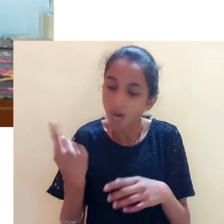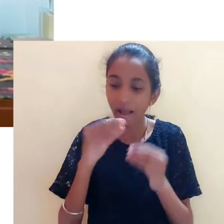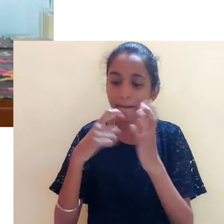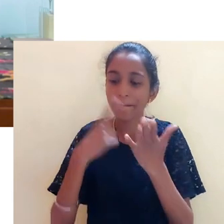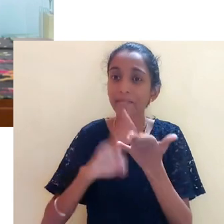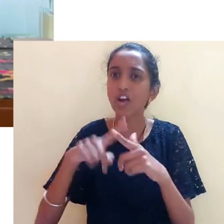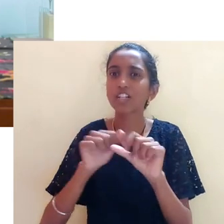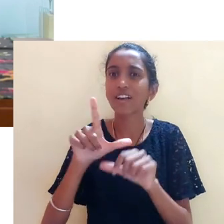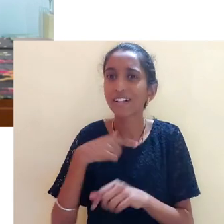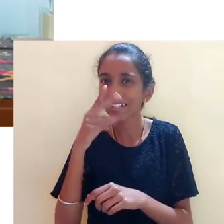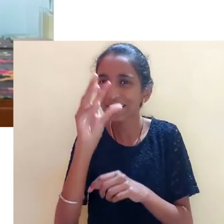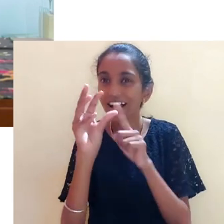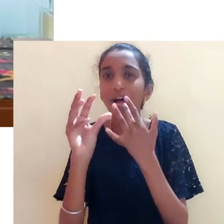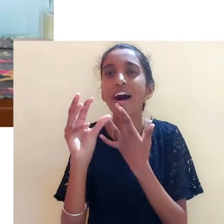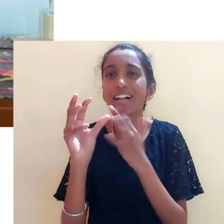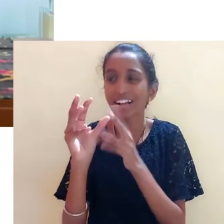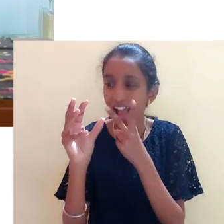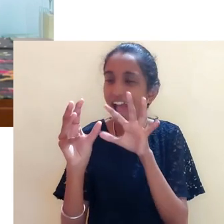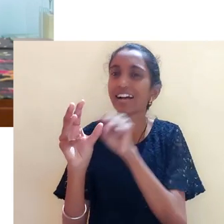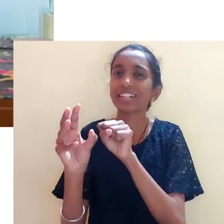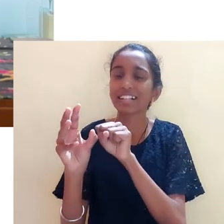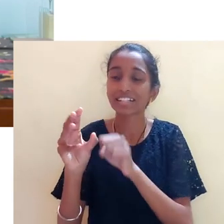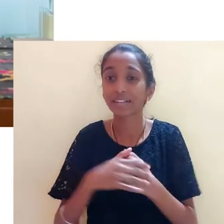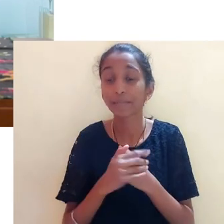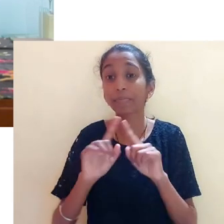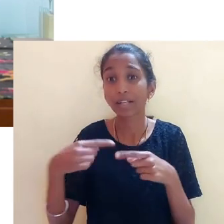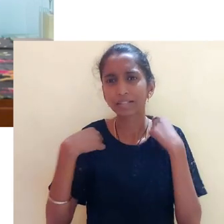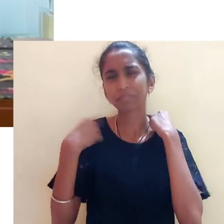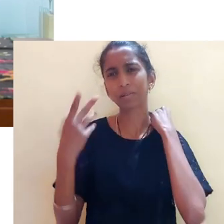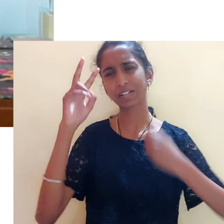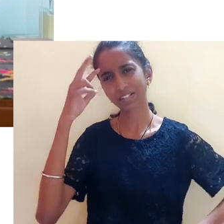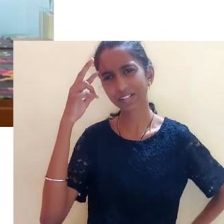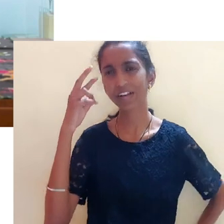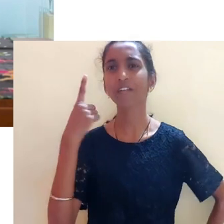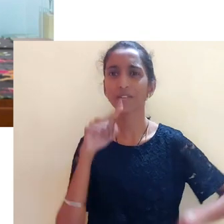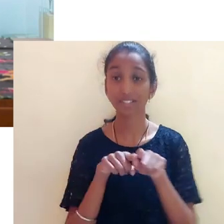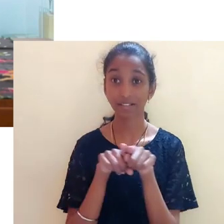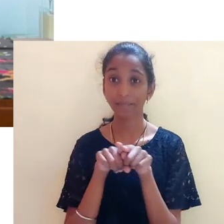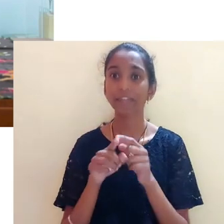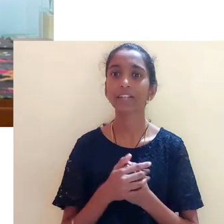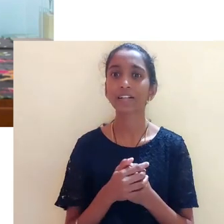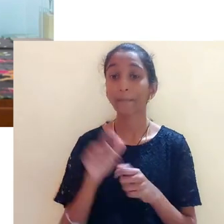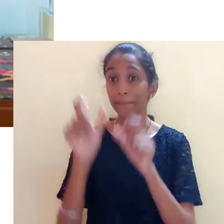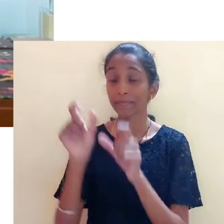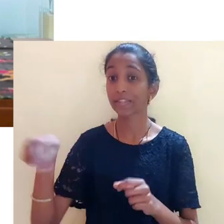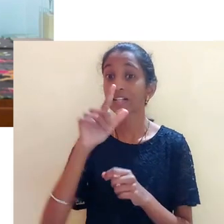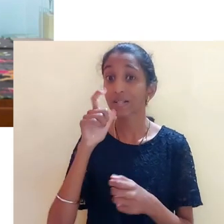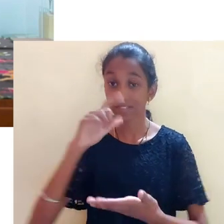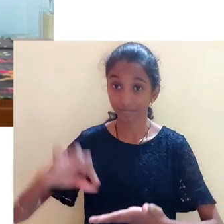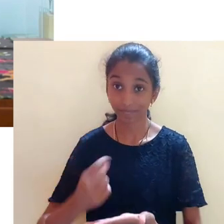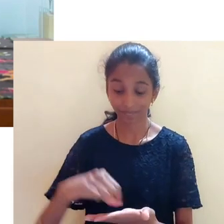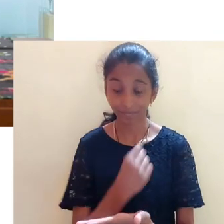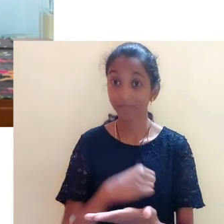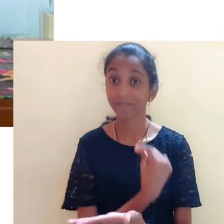went brinjal, also because of the color. Yeah. But I was wondering if, for example, the people who were embroidering